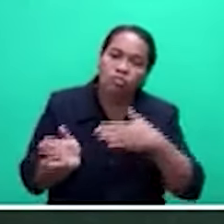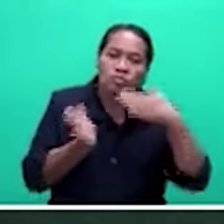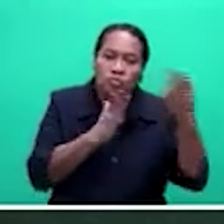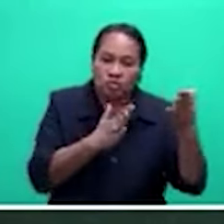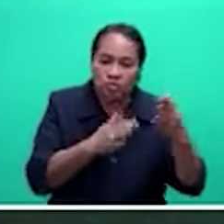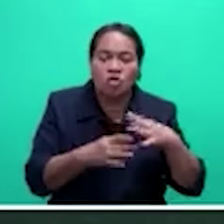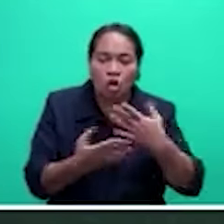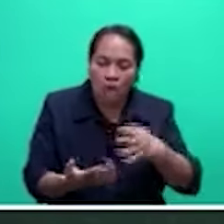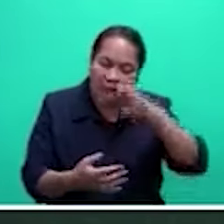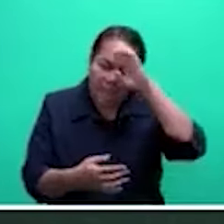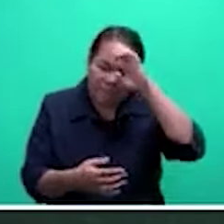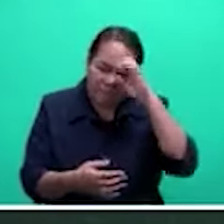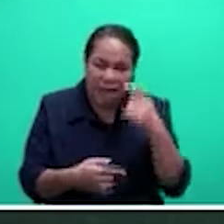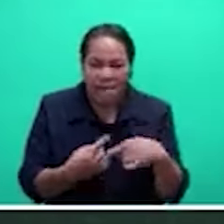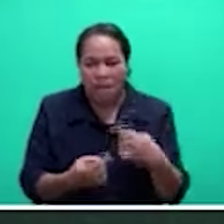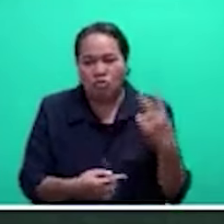exceed